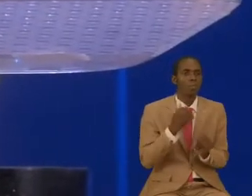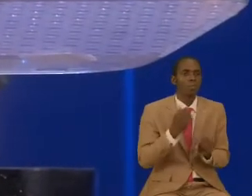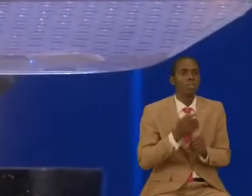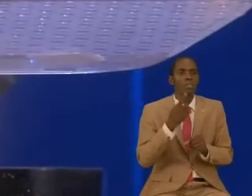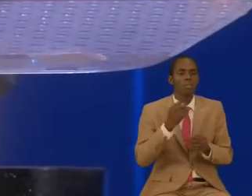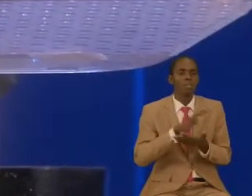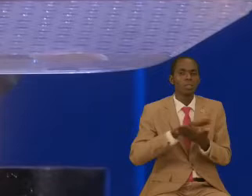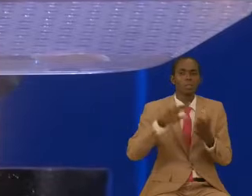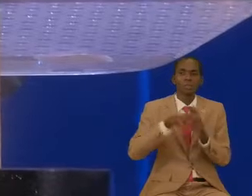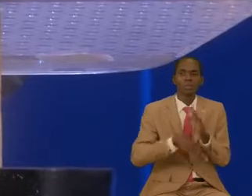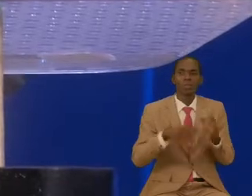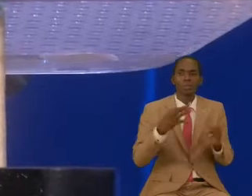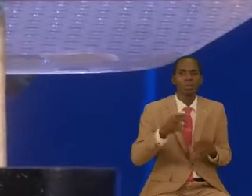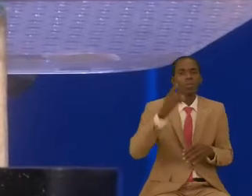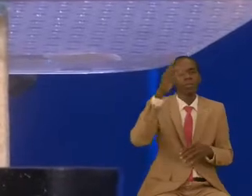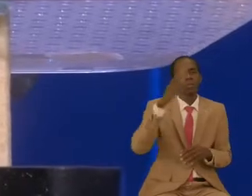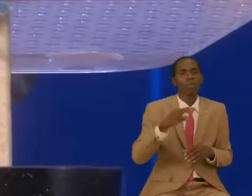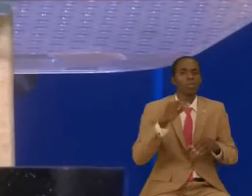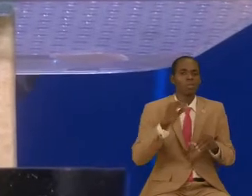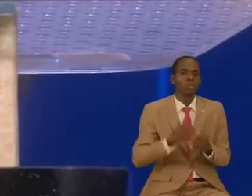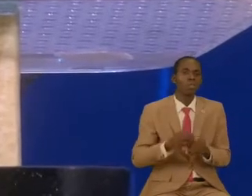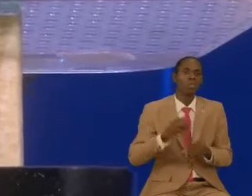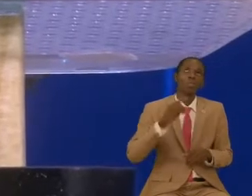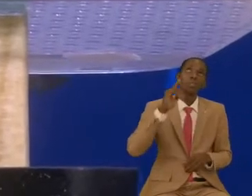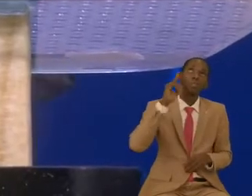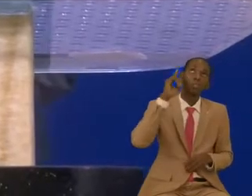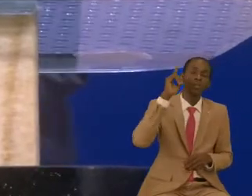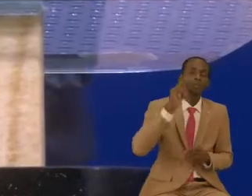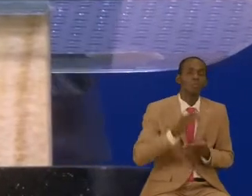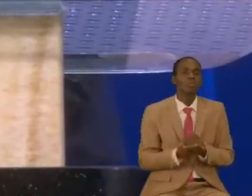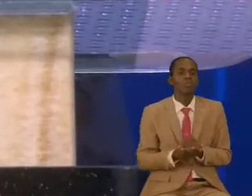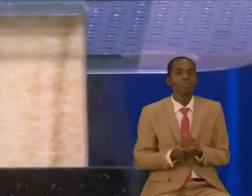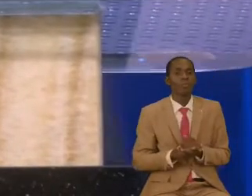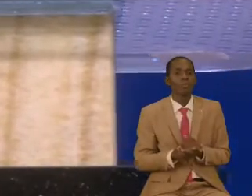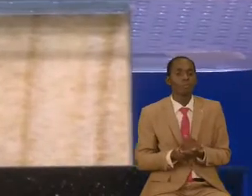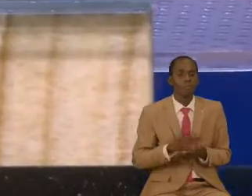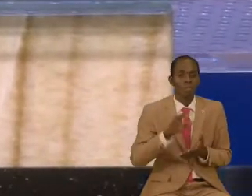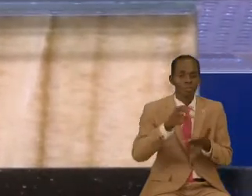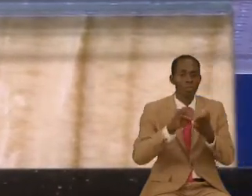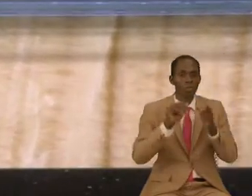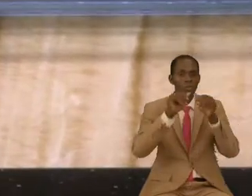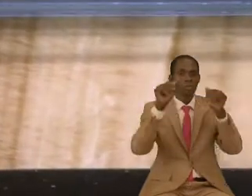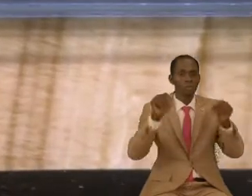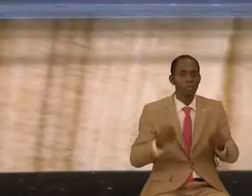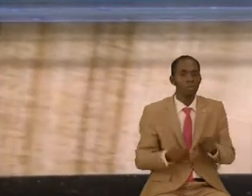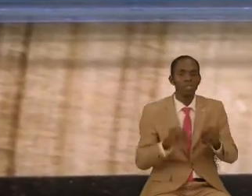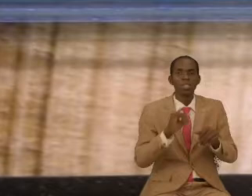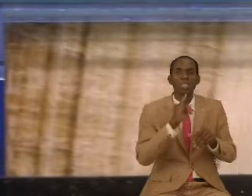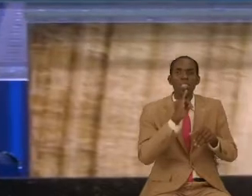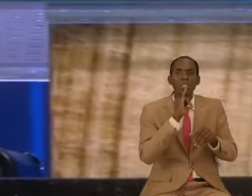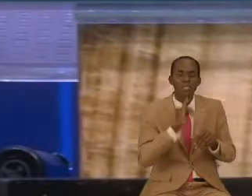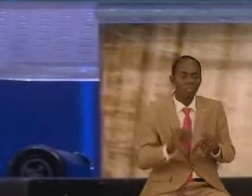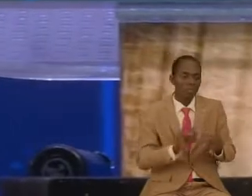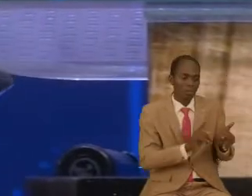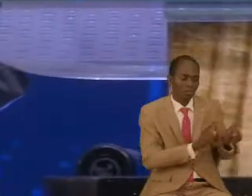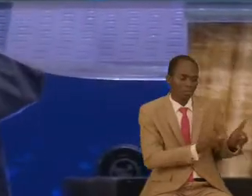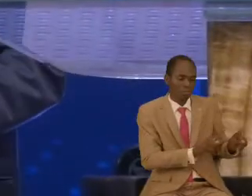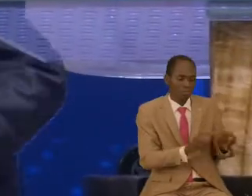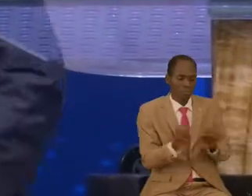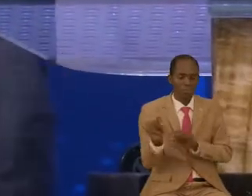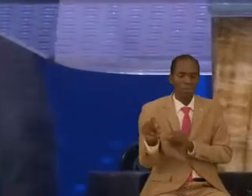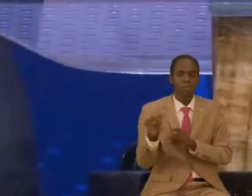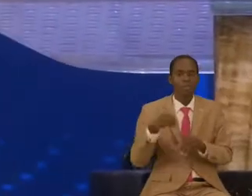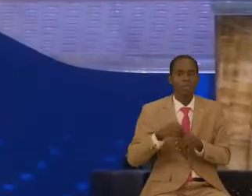of God in him. His image is transplanted into